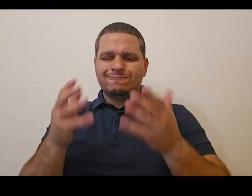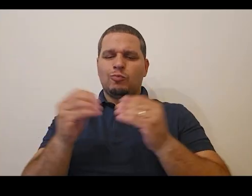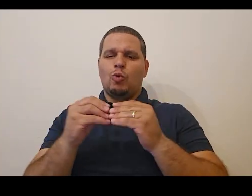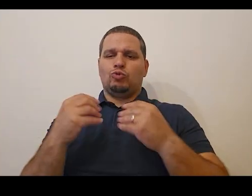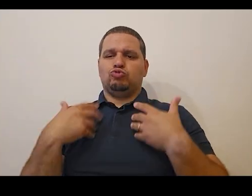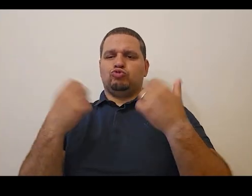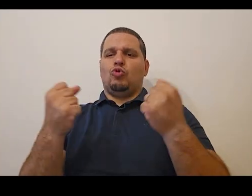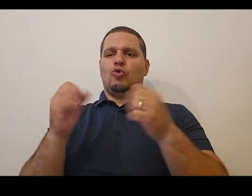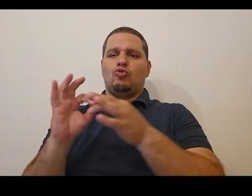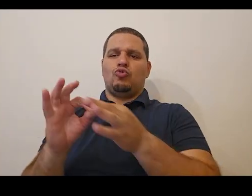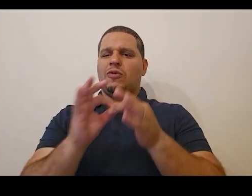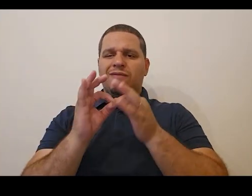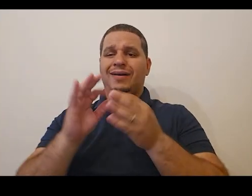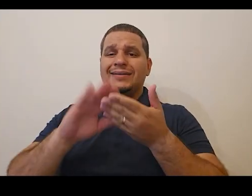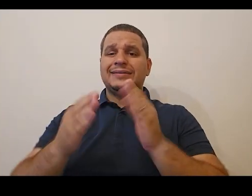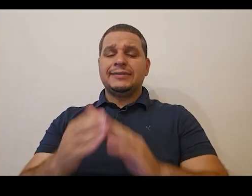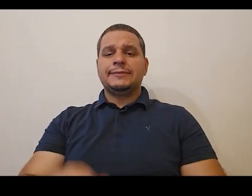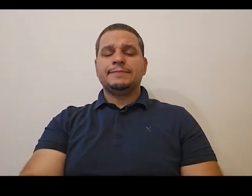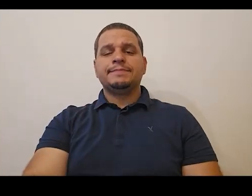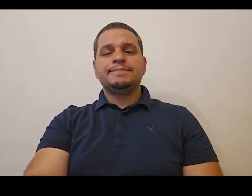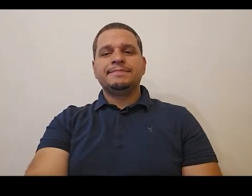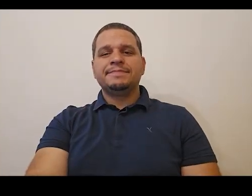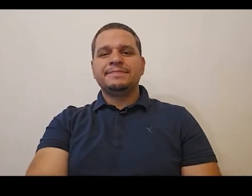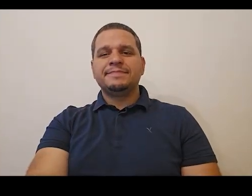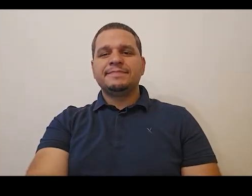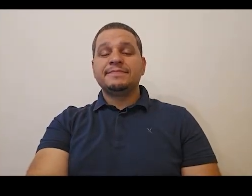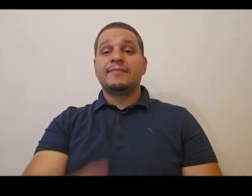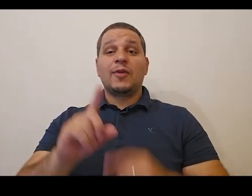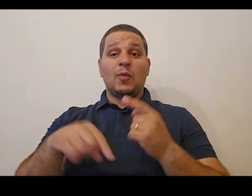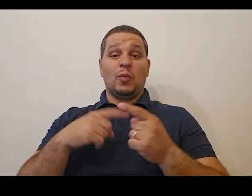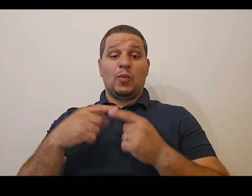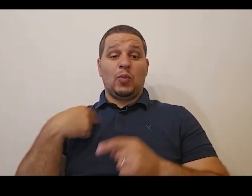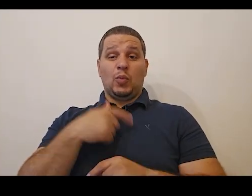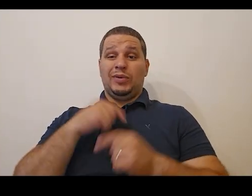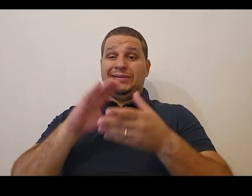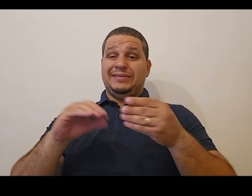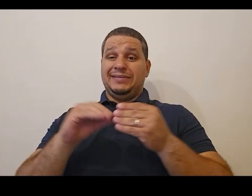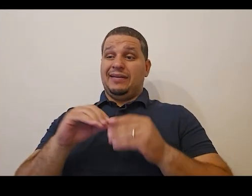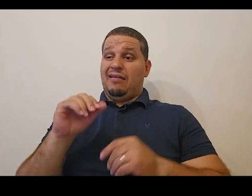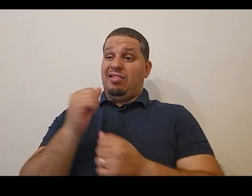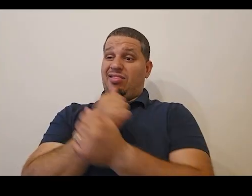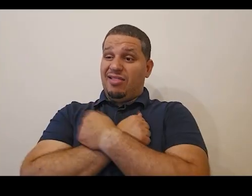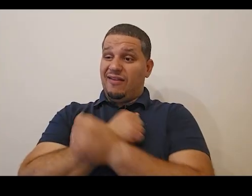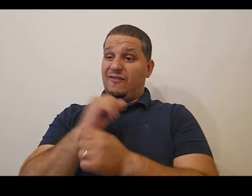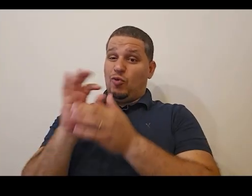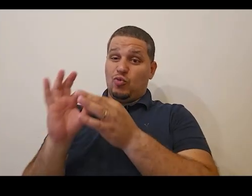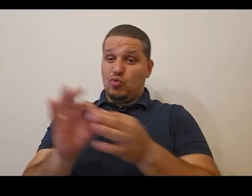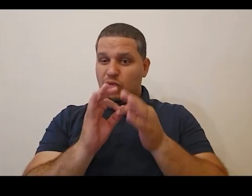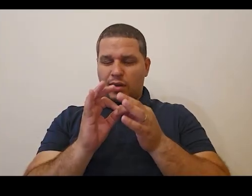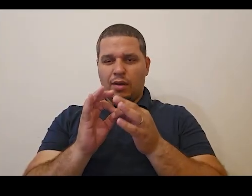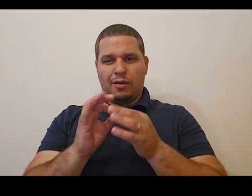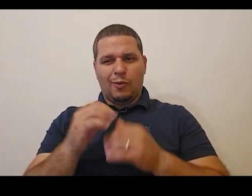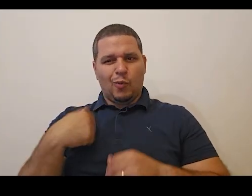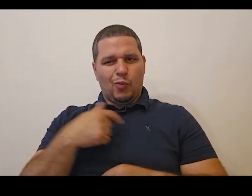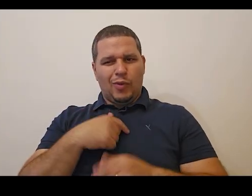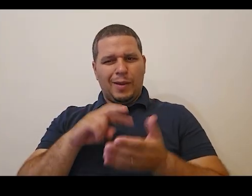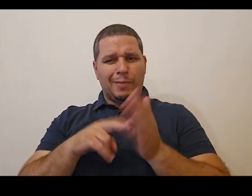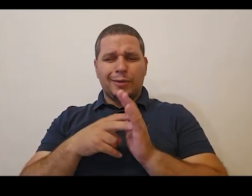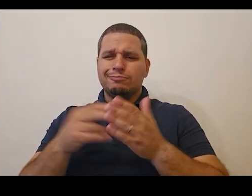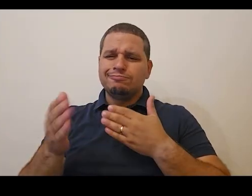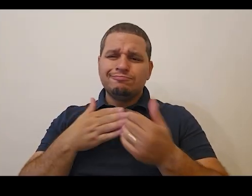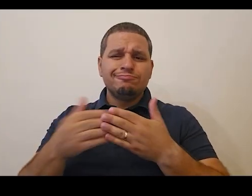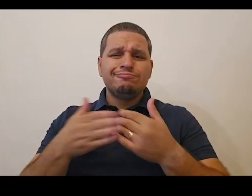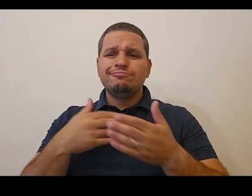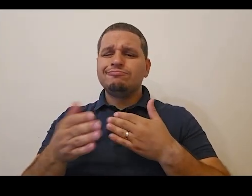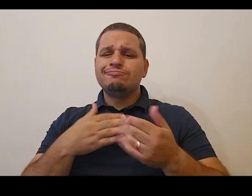stronger, more unified city. So when we say Love Unites, we mean,